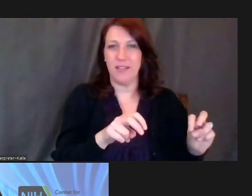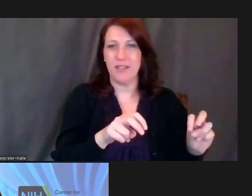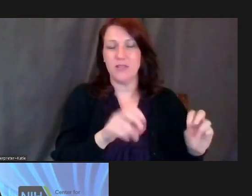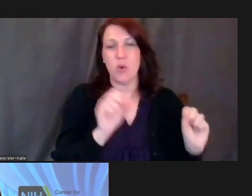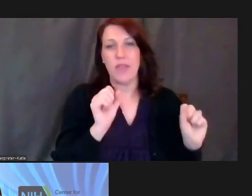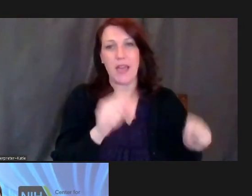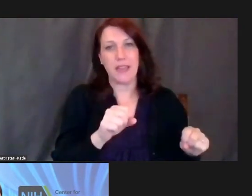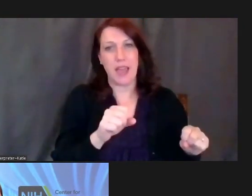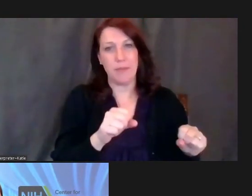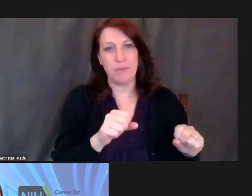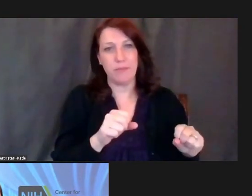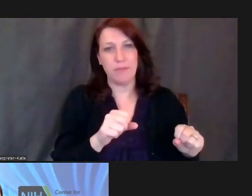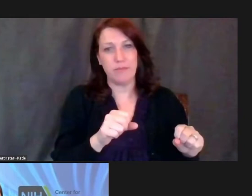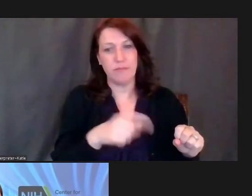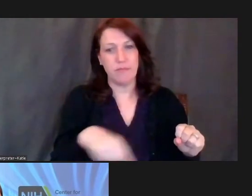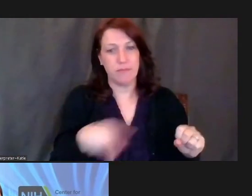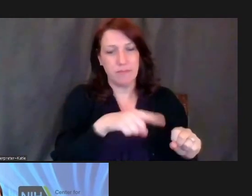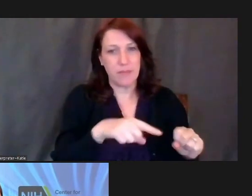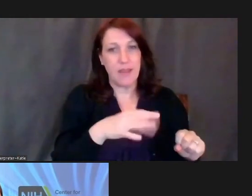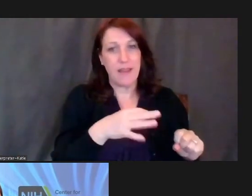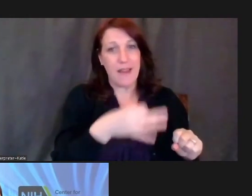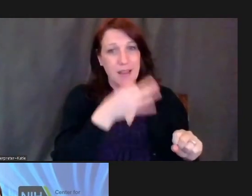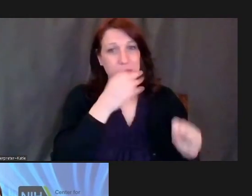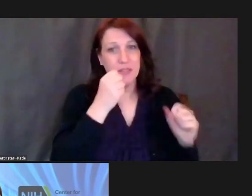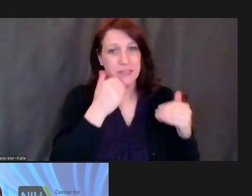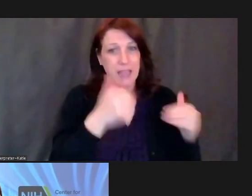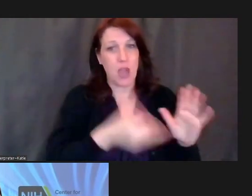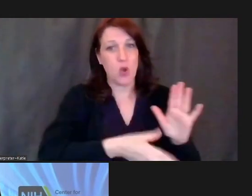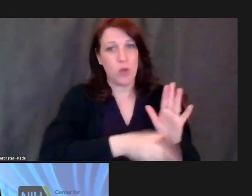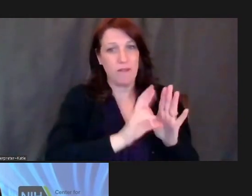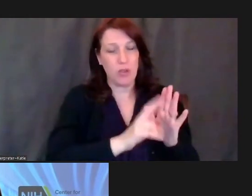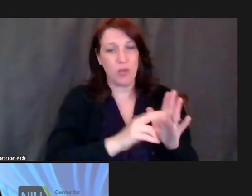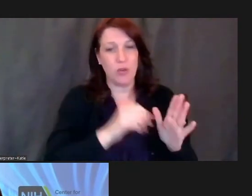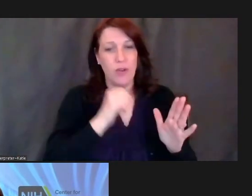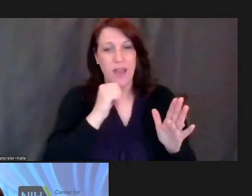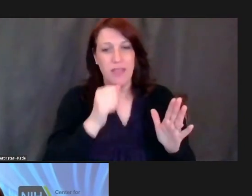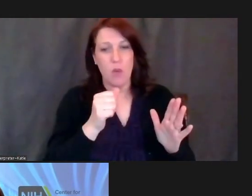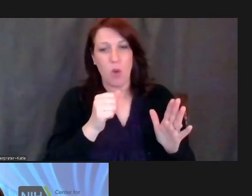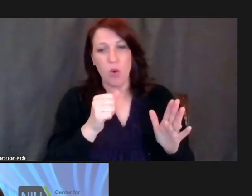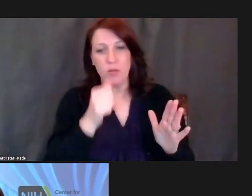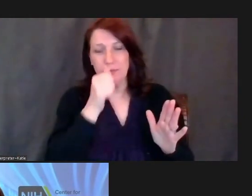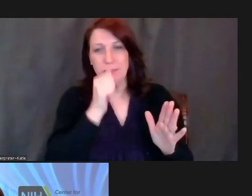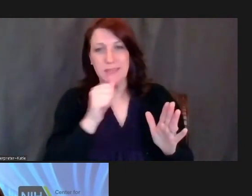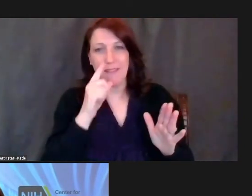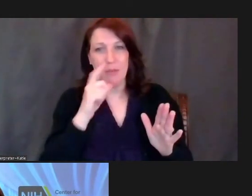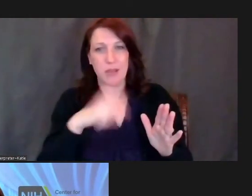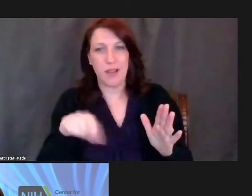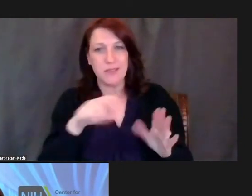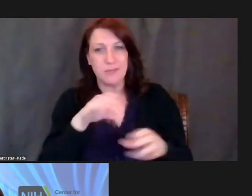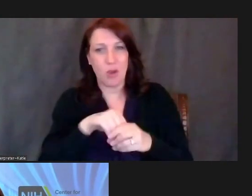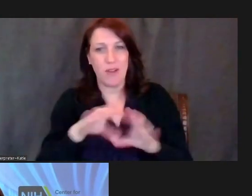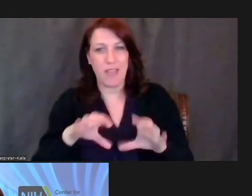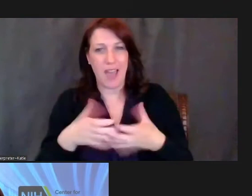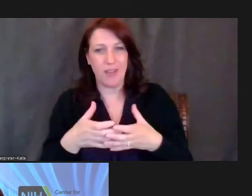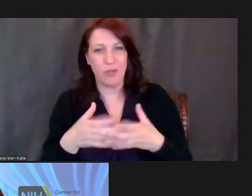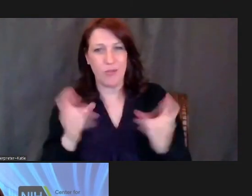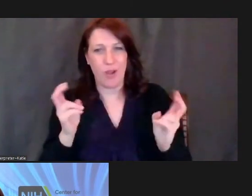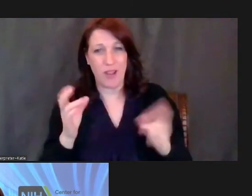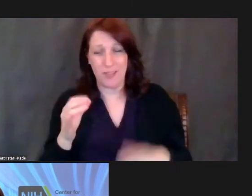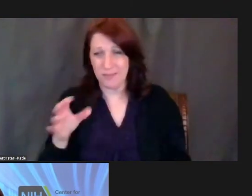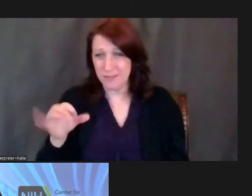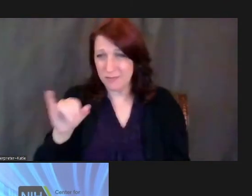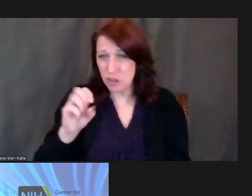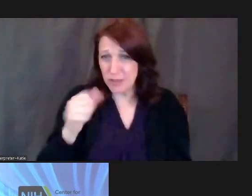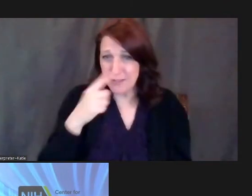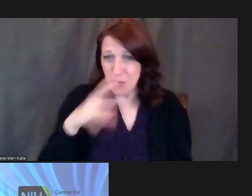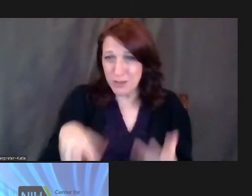be reviewed by experts as well and don't suffer from being a member. So there's some example. Jessica, if you have more, please